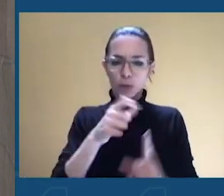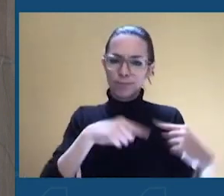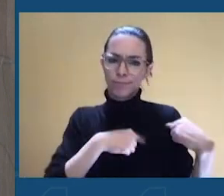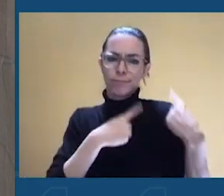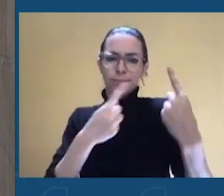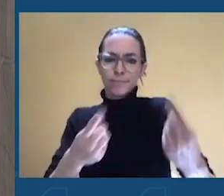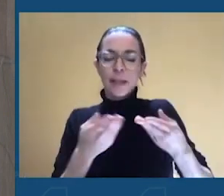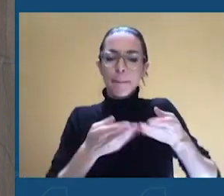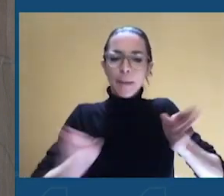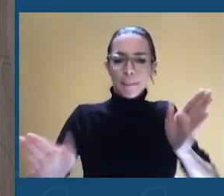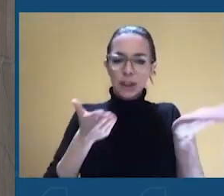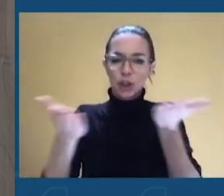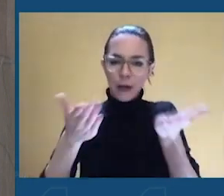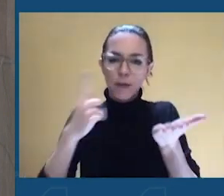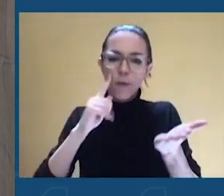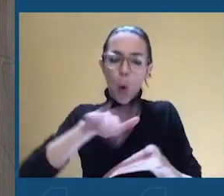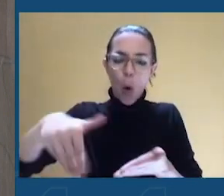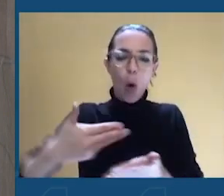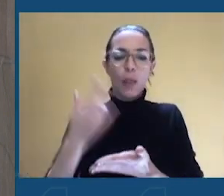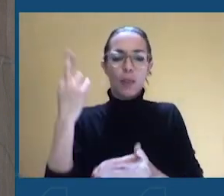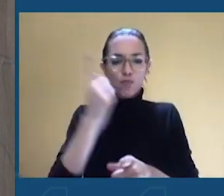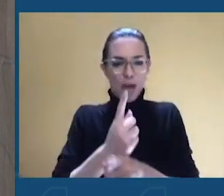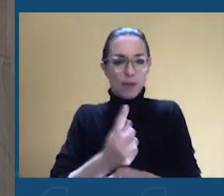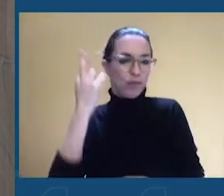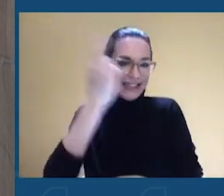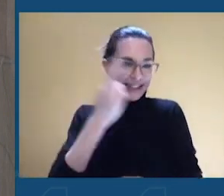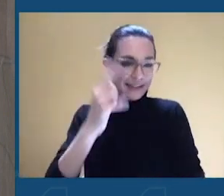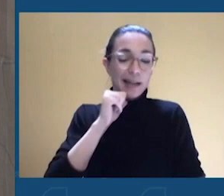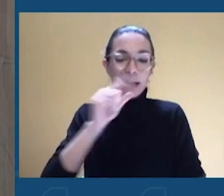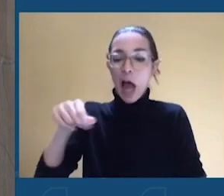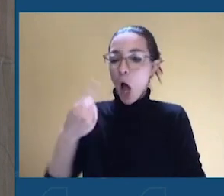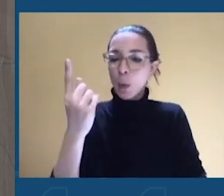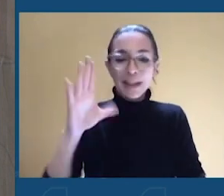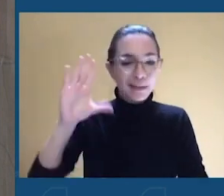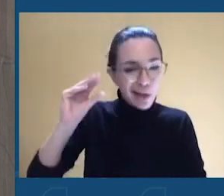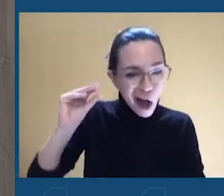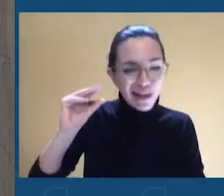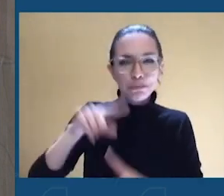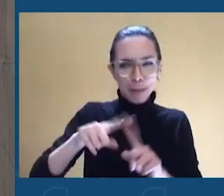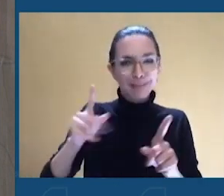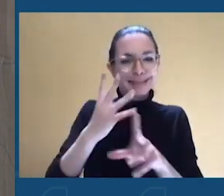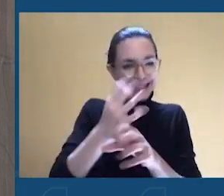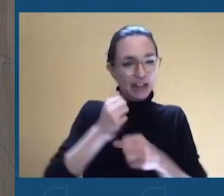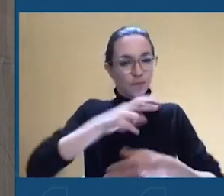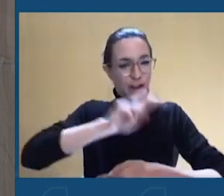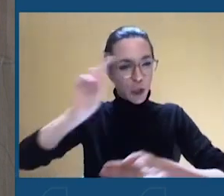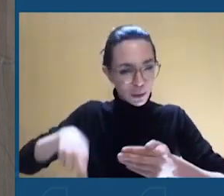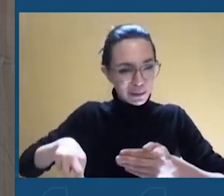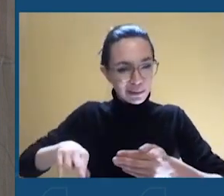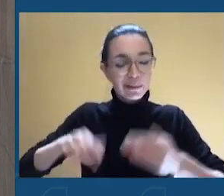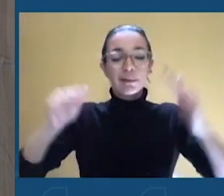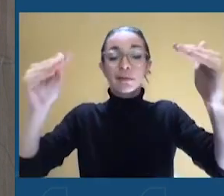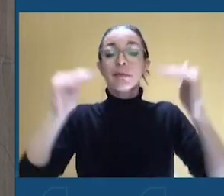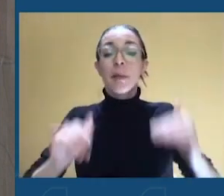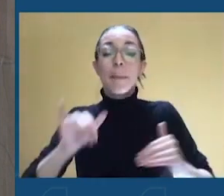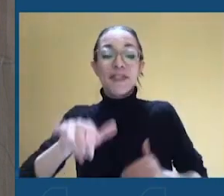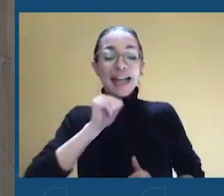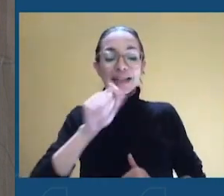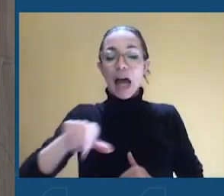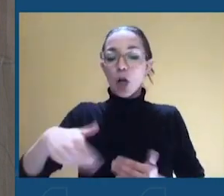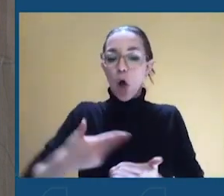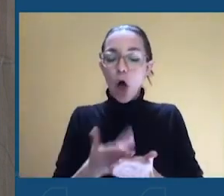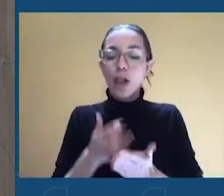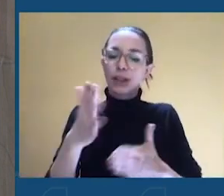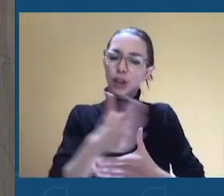He doesn't just talk, he gets results. But that's not all. He shares my commitment to